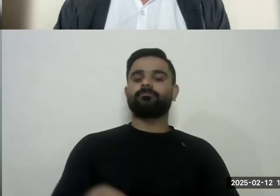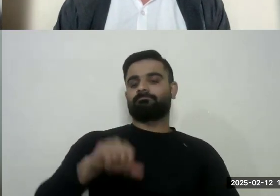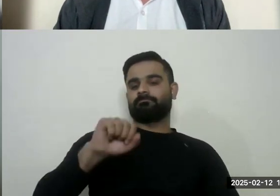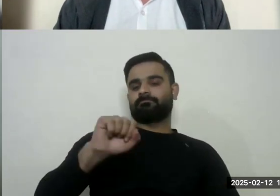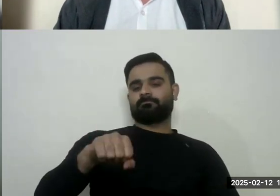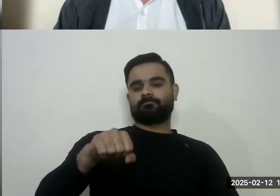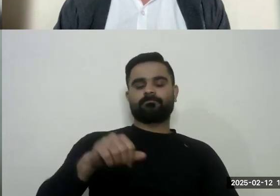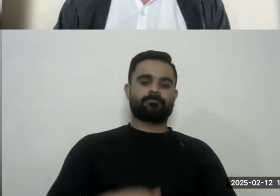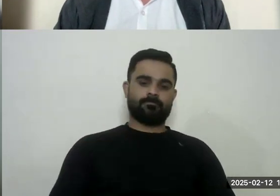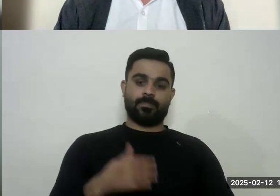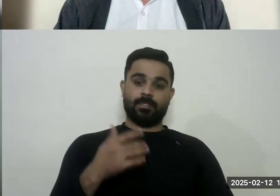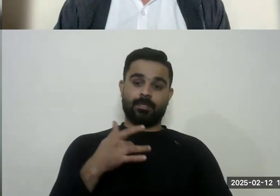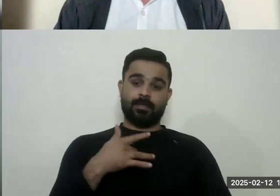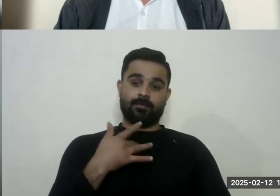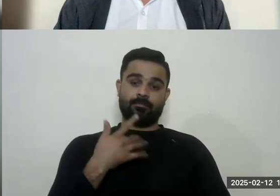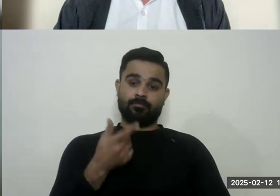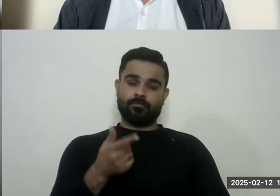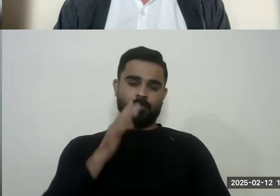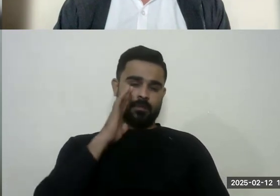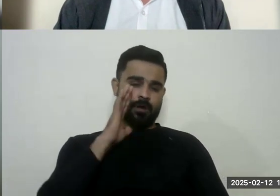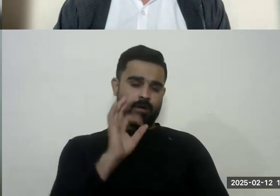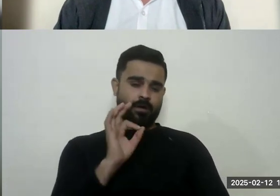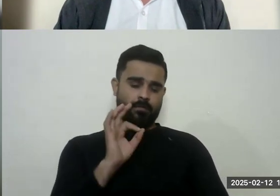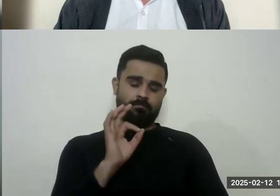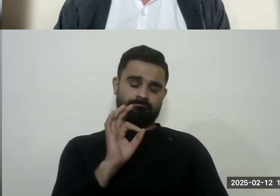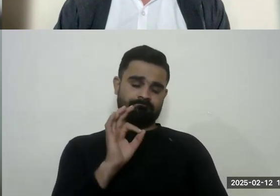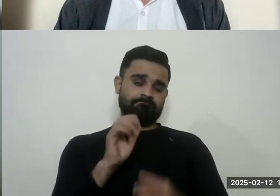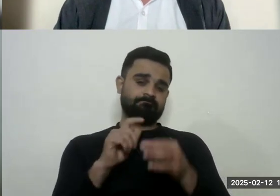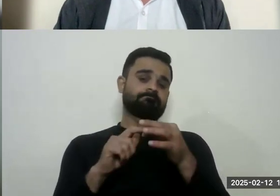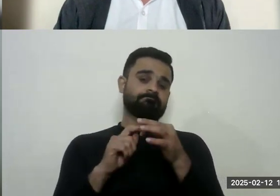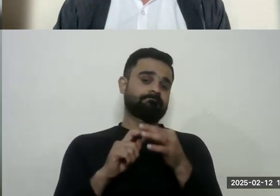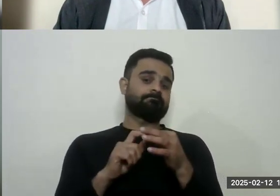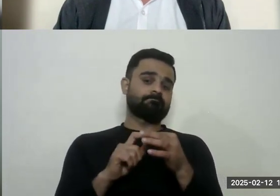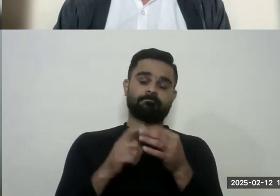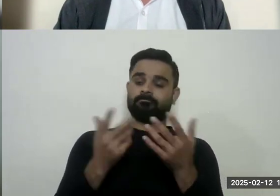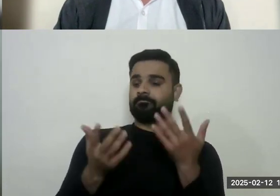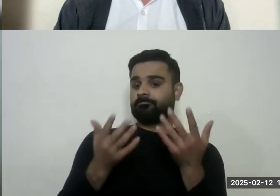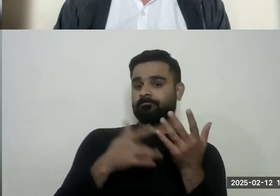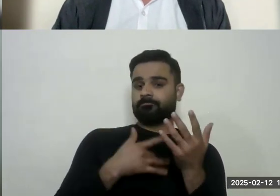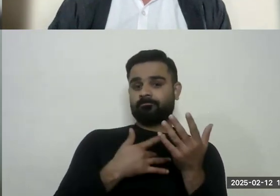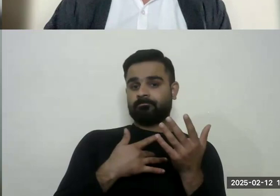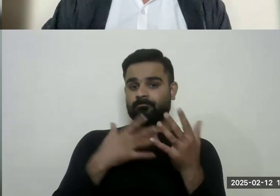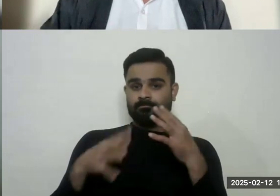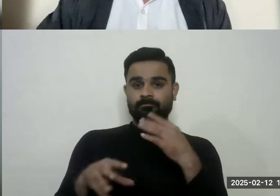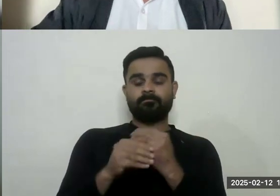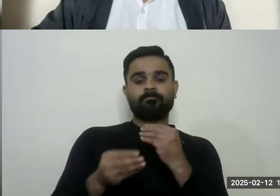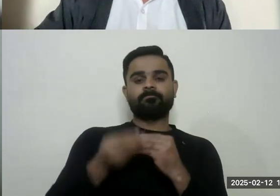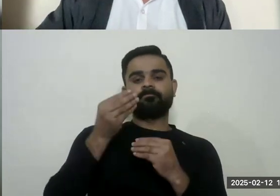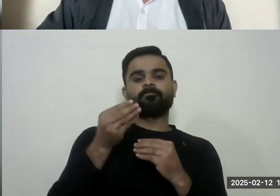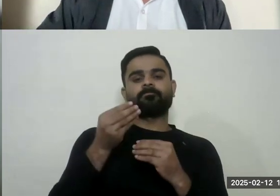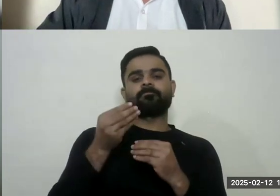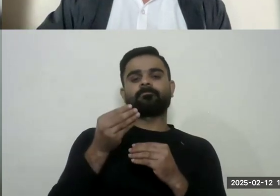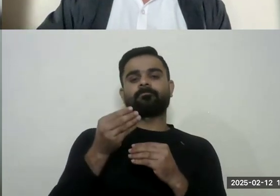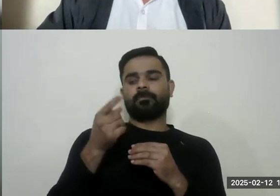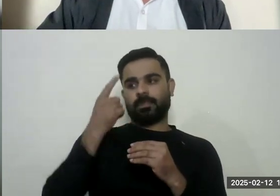Yes, I think that's a very, very pertinent question, and it would be something that would be uppermost in most of